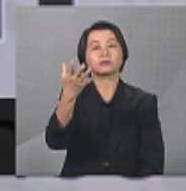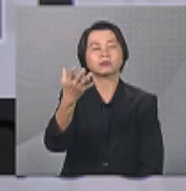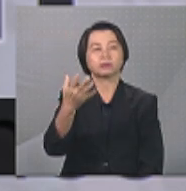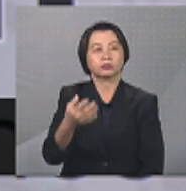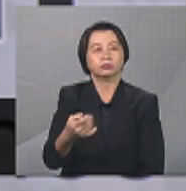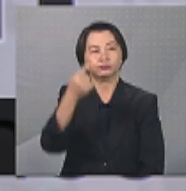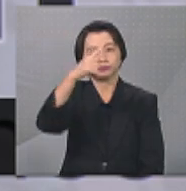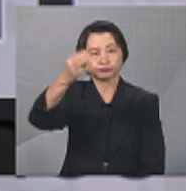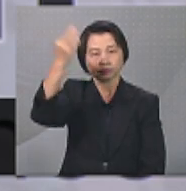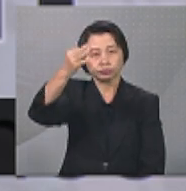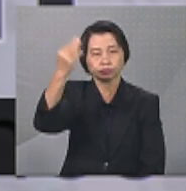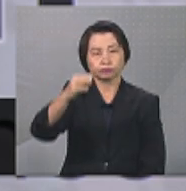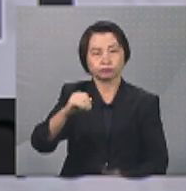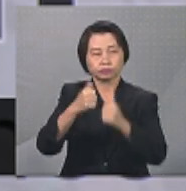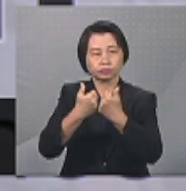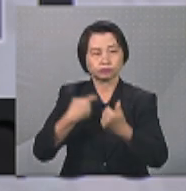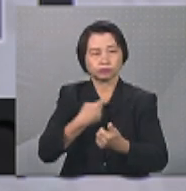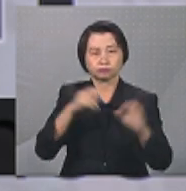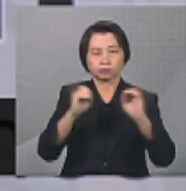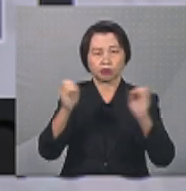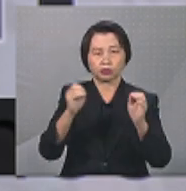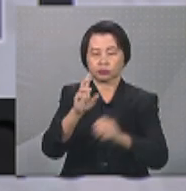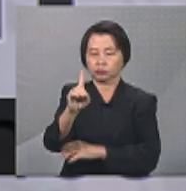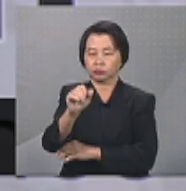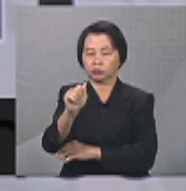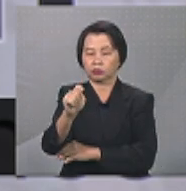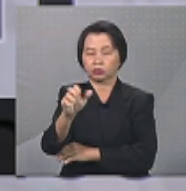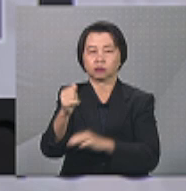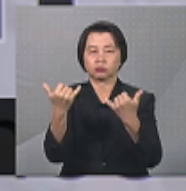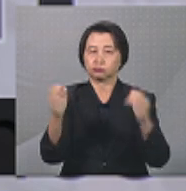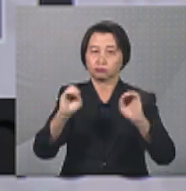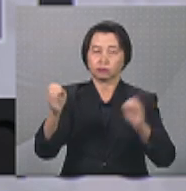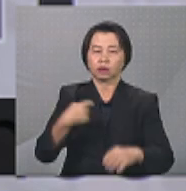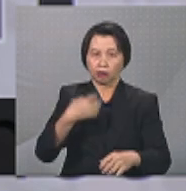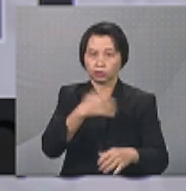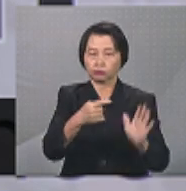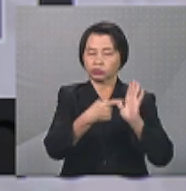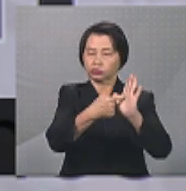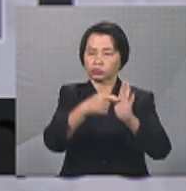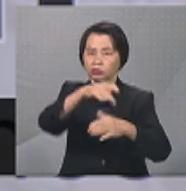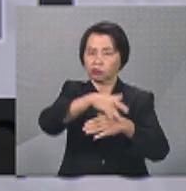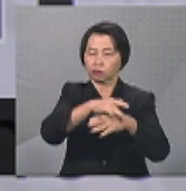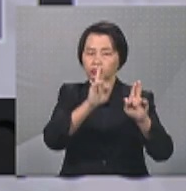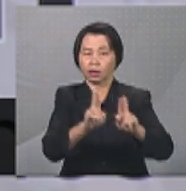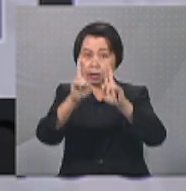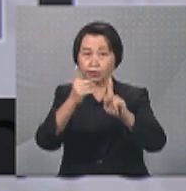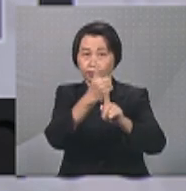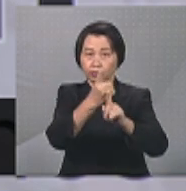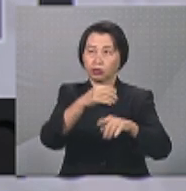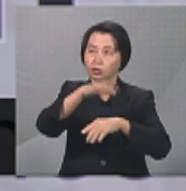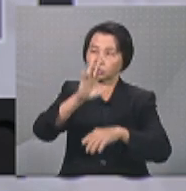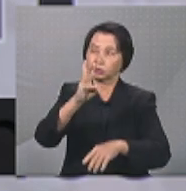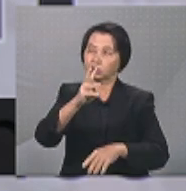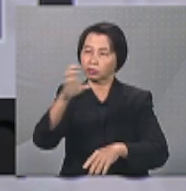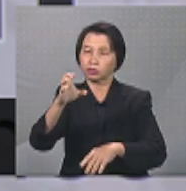So for foreign migrants, we do not have the data at the moment, but I have shown earlier, I mean the update, more than 600 of